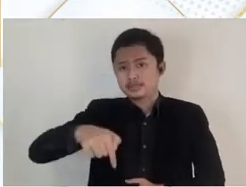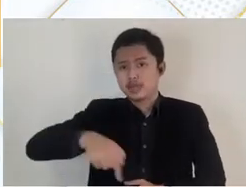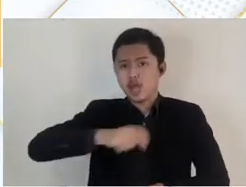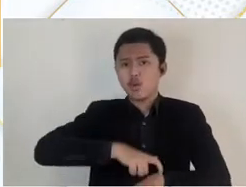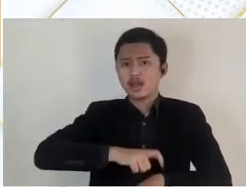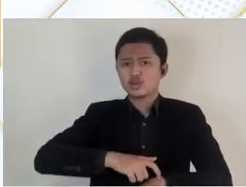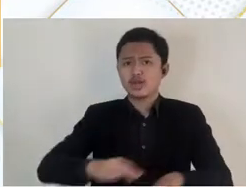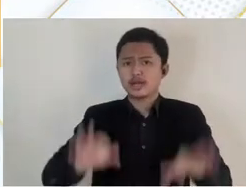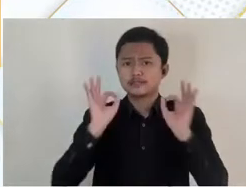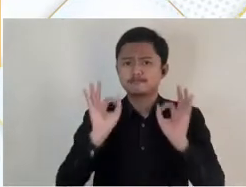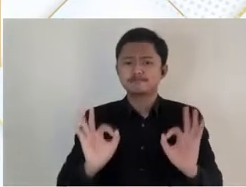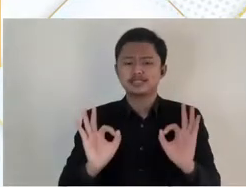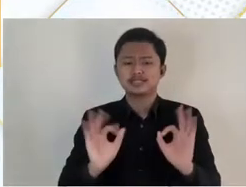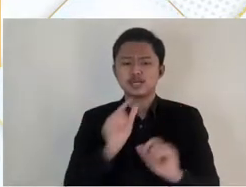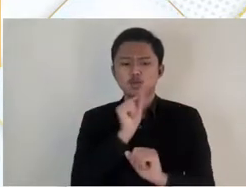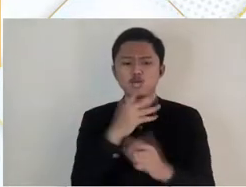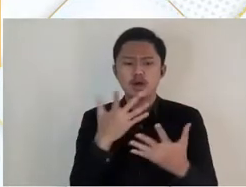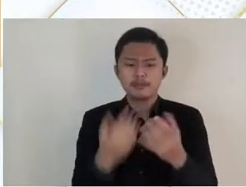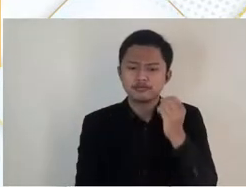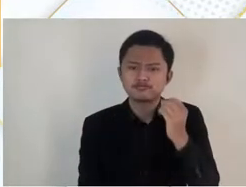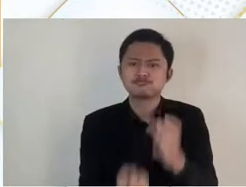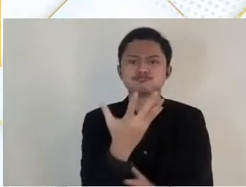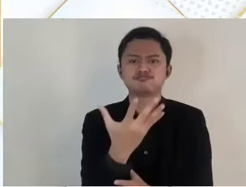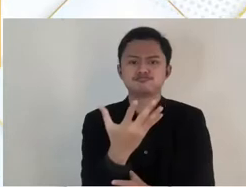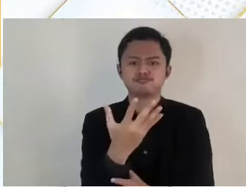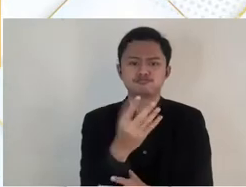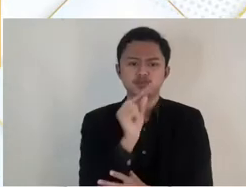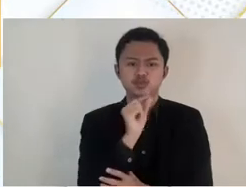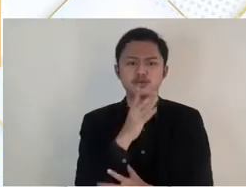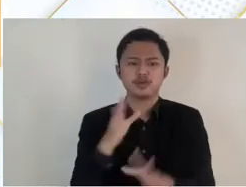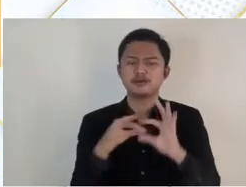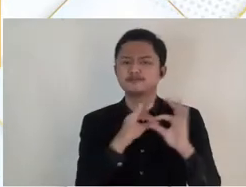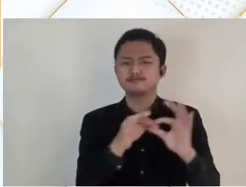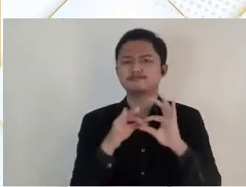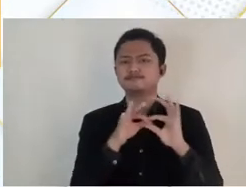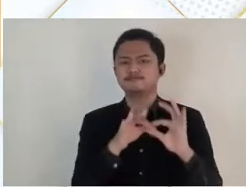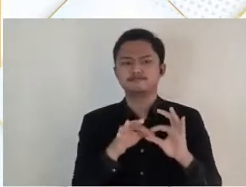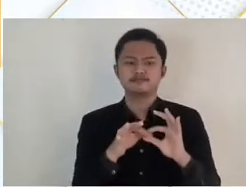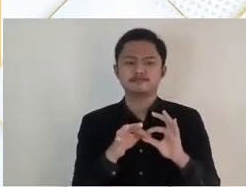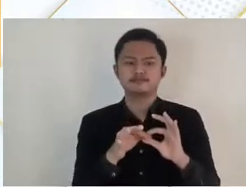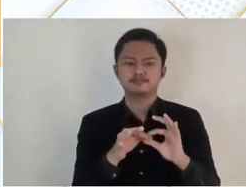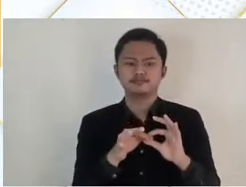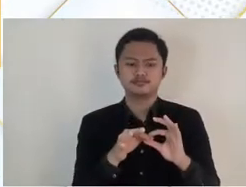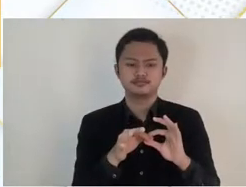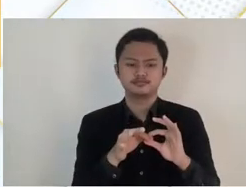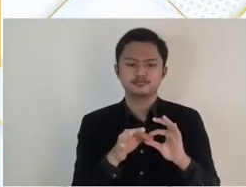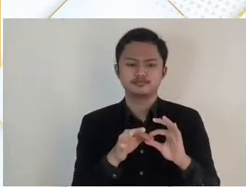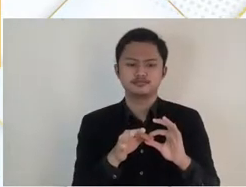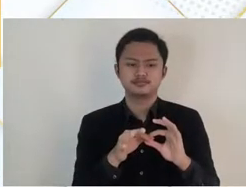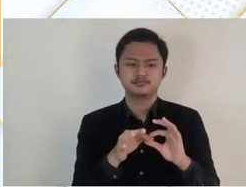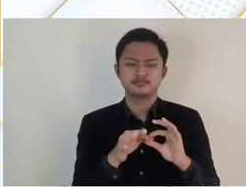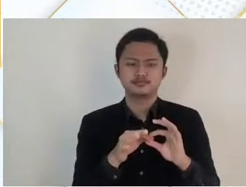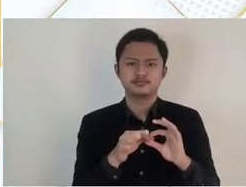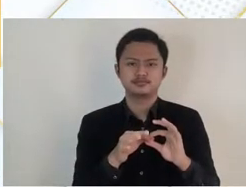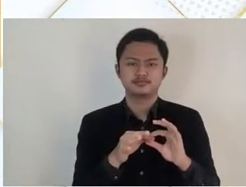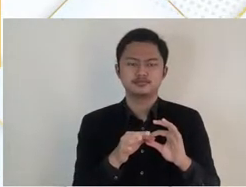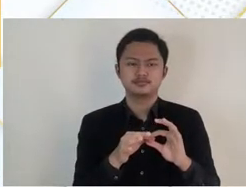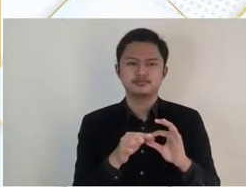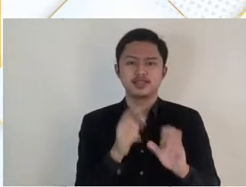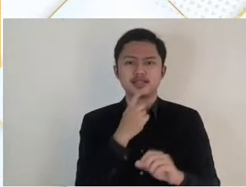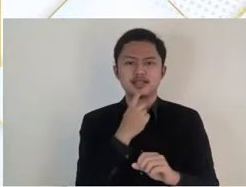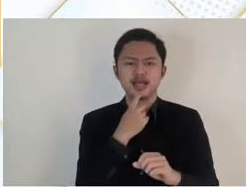to expand the cooperation's coverage, not only between, once